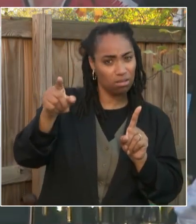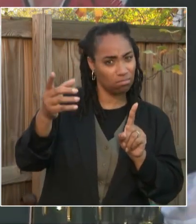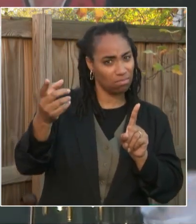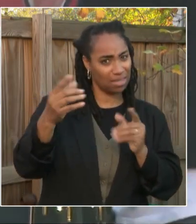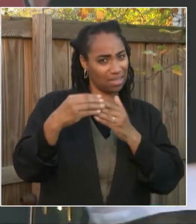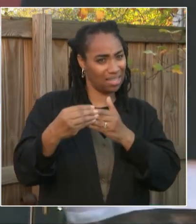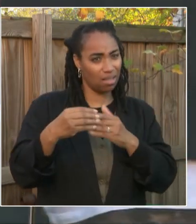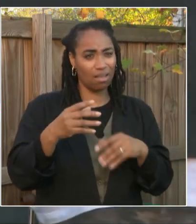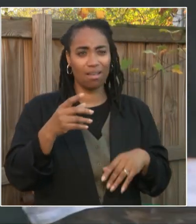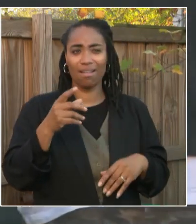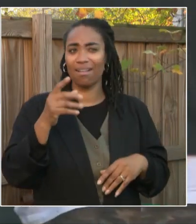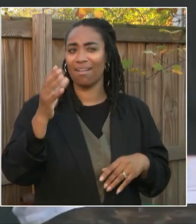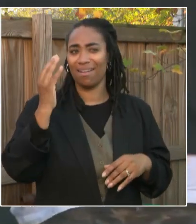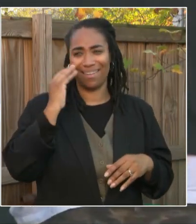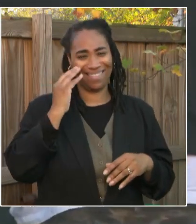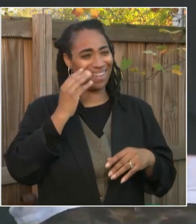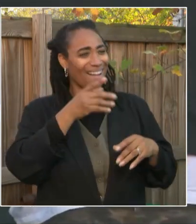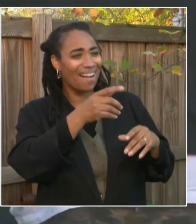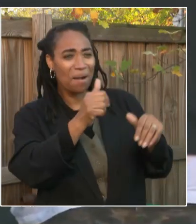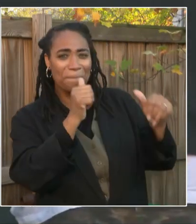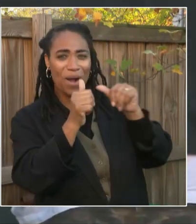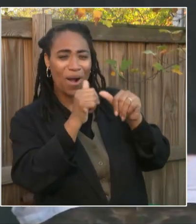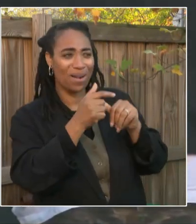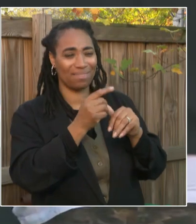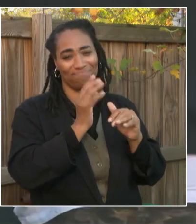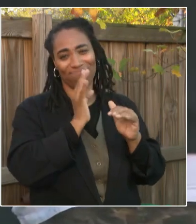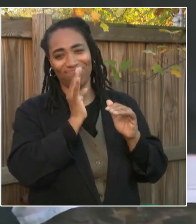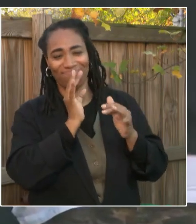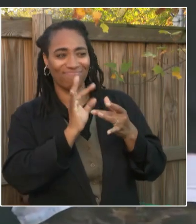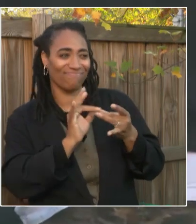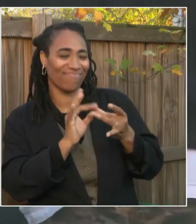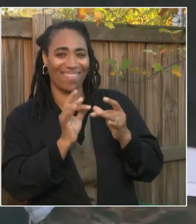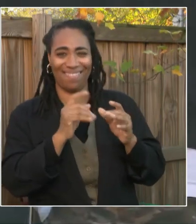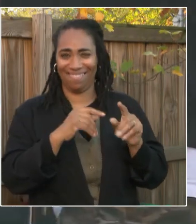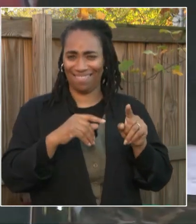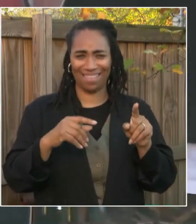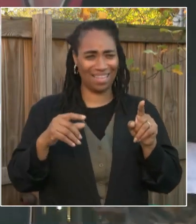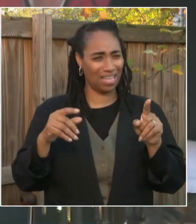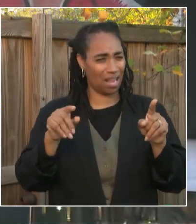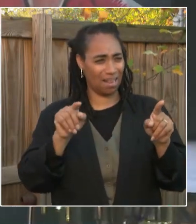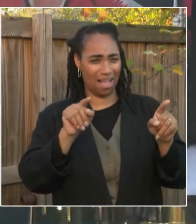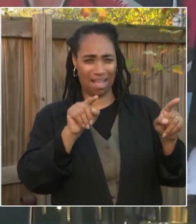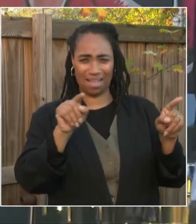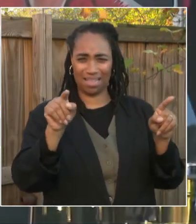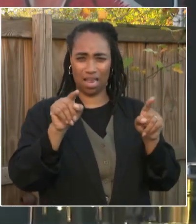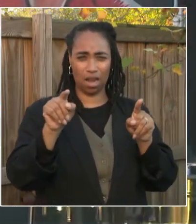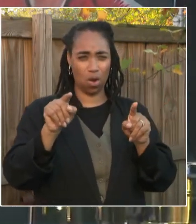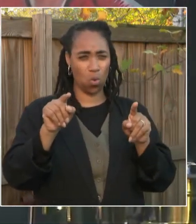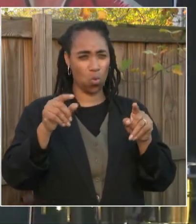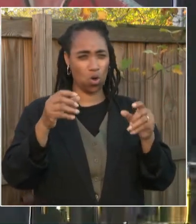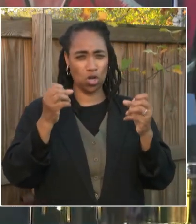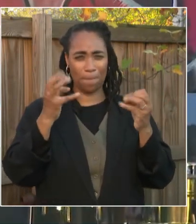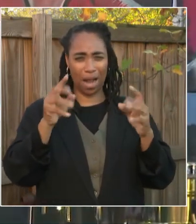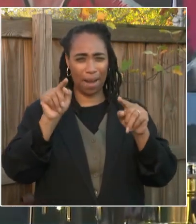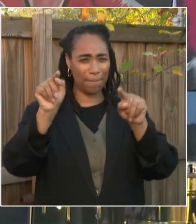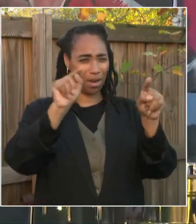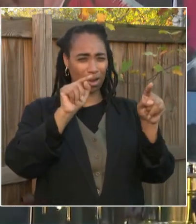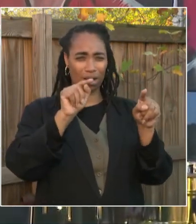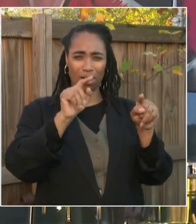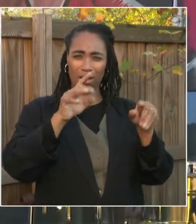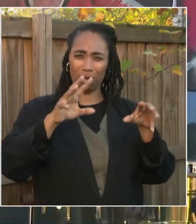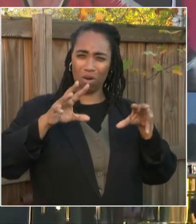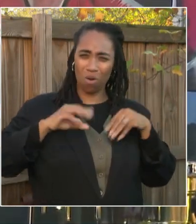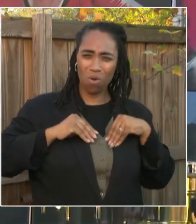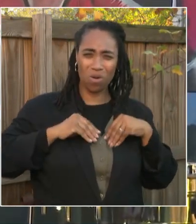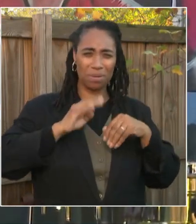lounge. Across the street, please go and see Grounded. Another beautiful business, some sisters who went to school in Ward 8